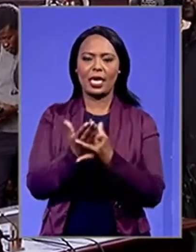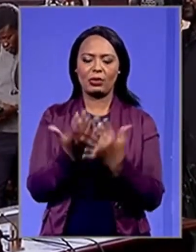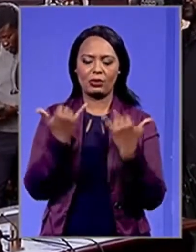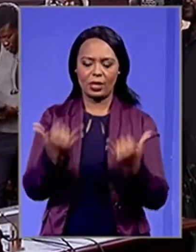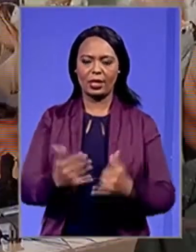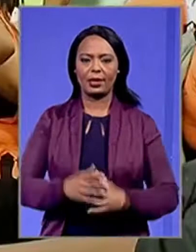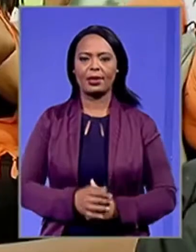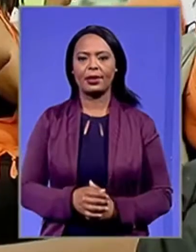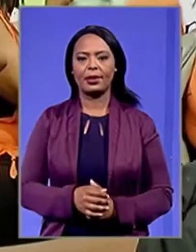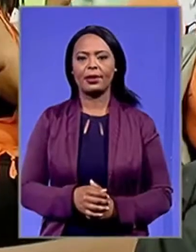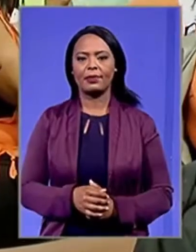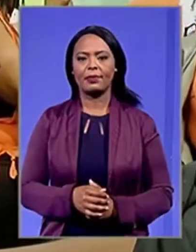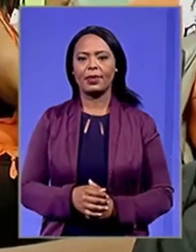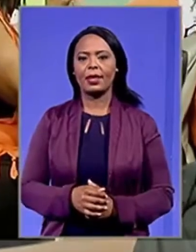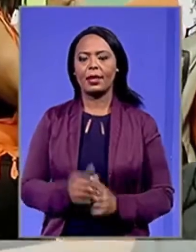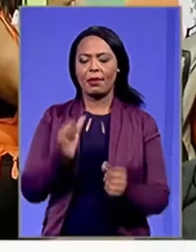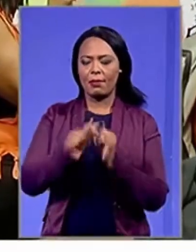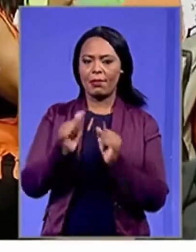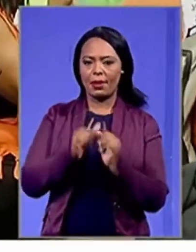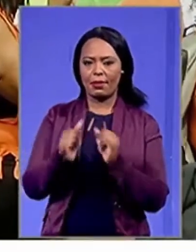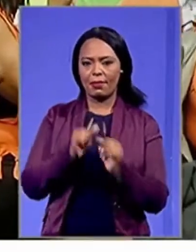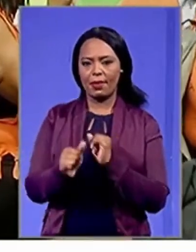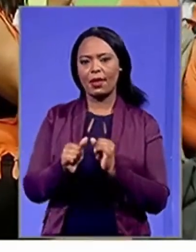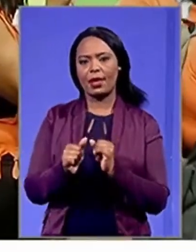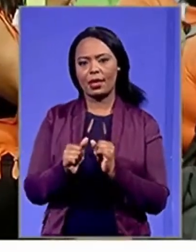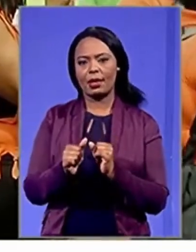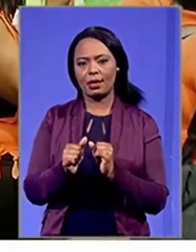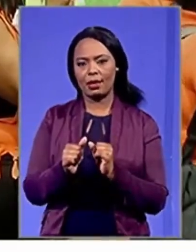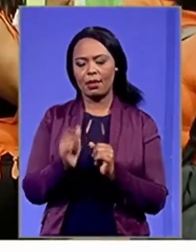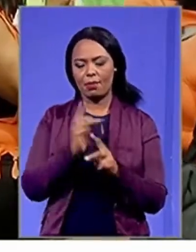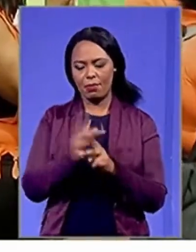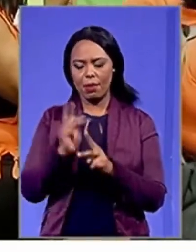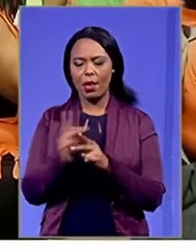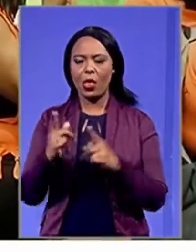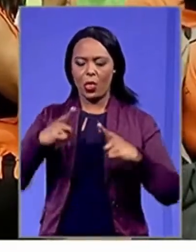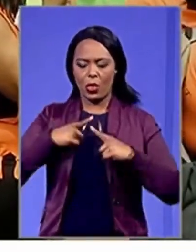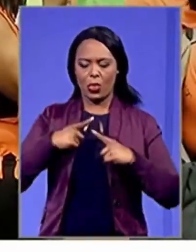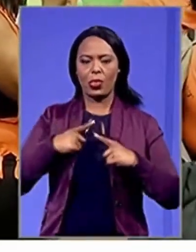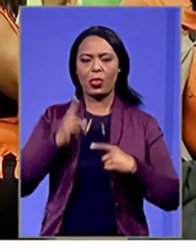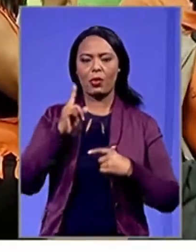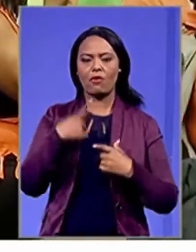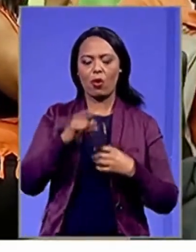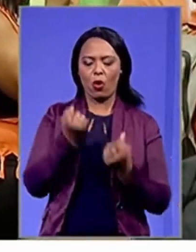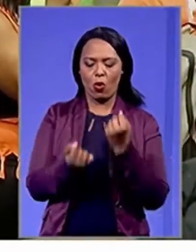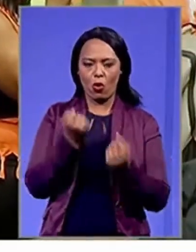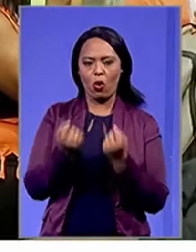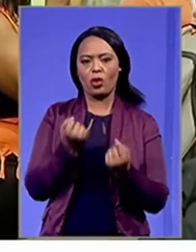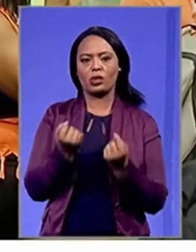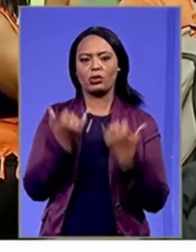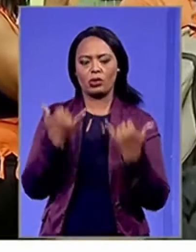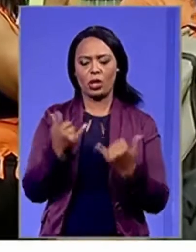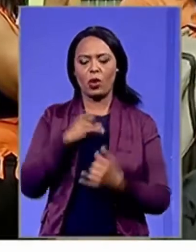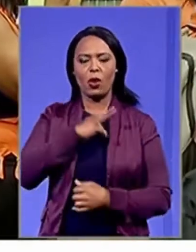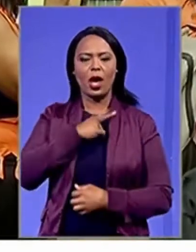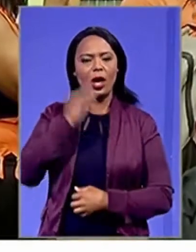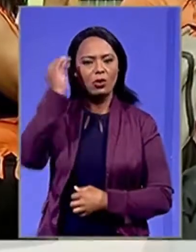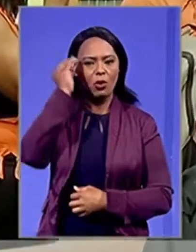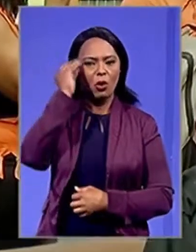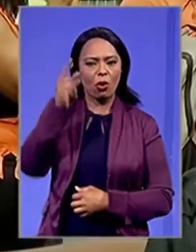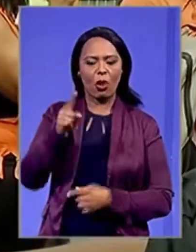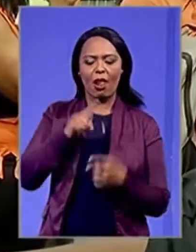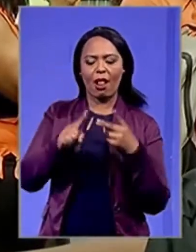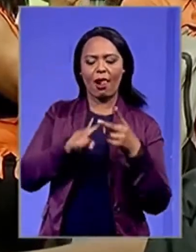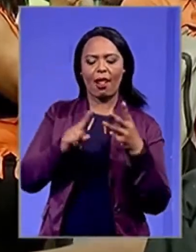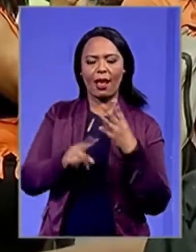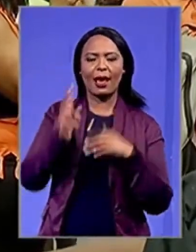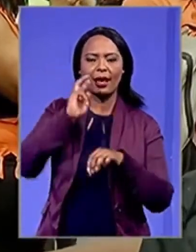gompieno. We should have prepared better for today's court proceedings. We knew the kind of applications that